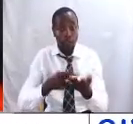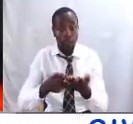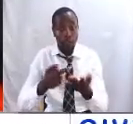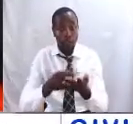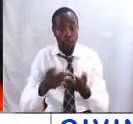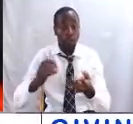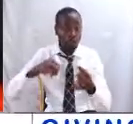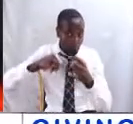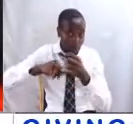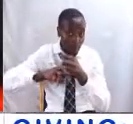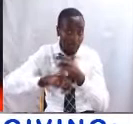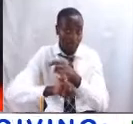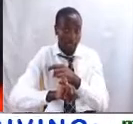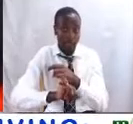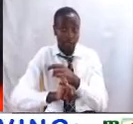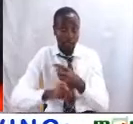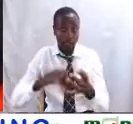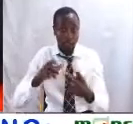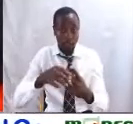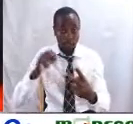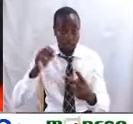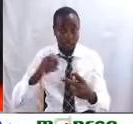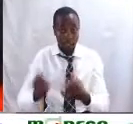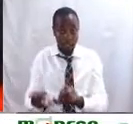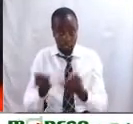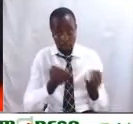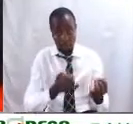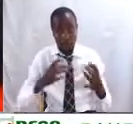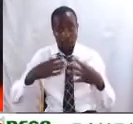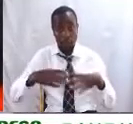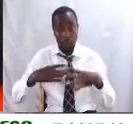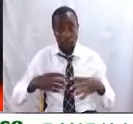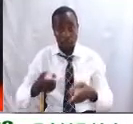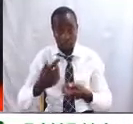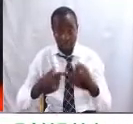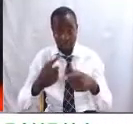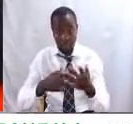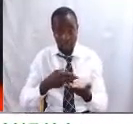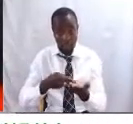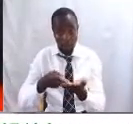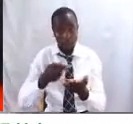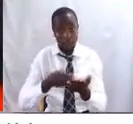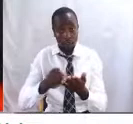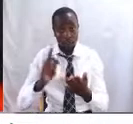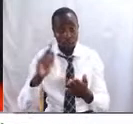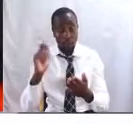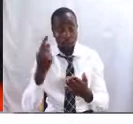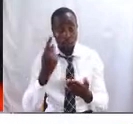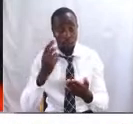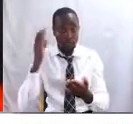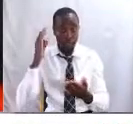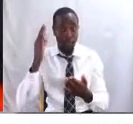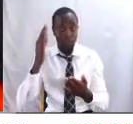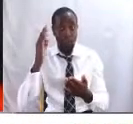find people who are invited, they come innocently. Once the preacher is through with the